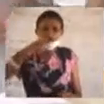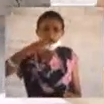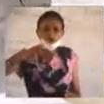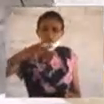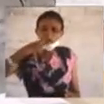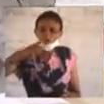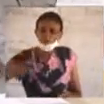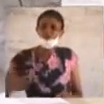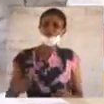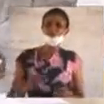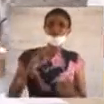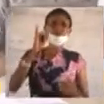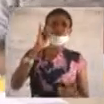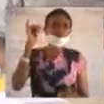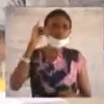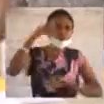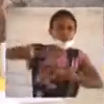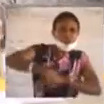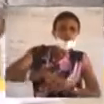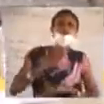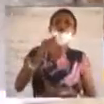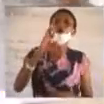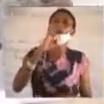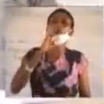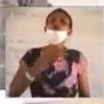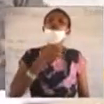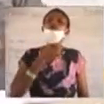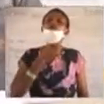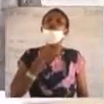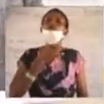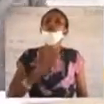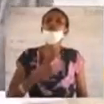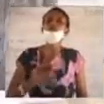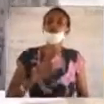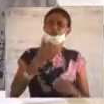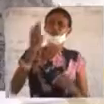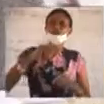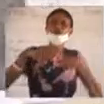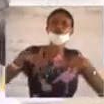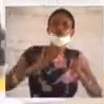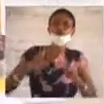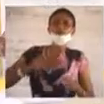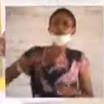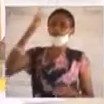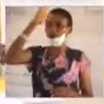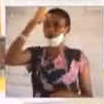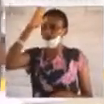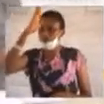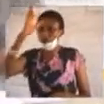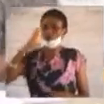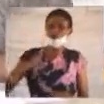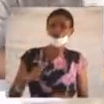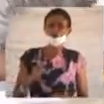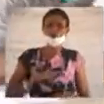cigarette or what have you. When the parents leave the house, the children will want to experiment. Oh,